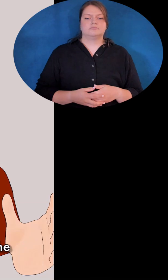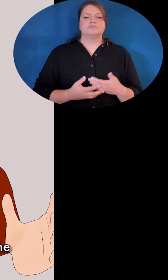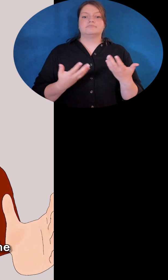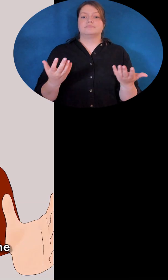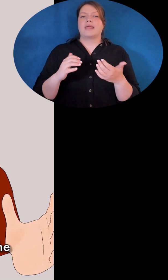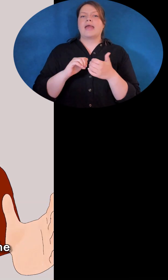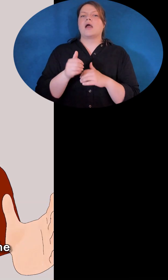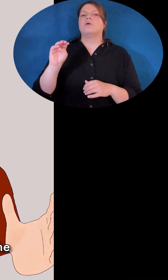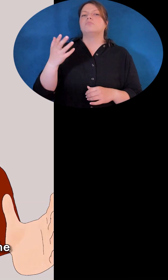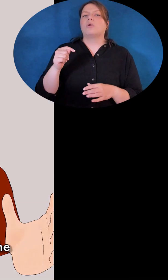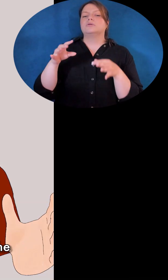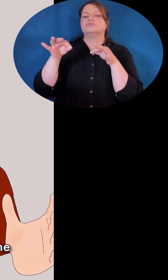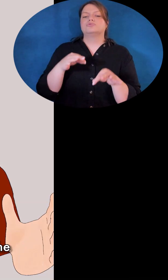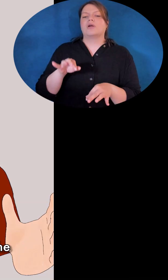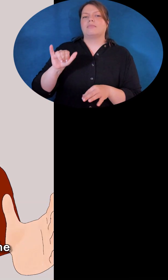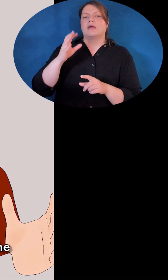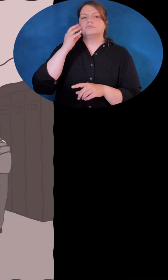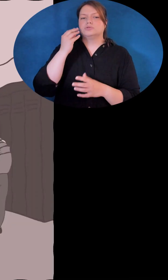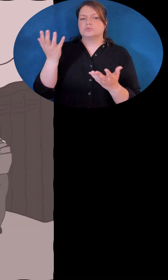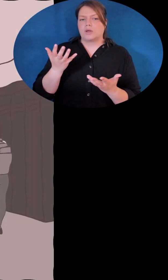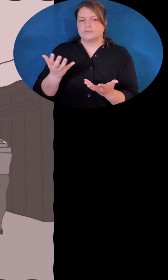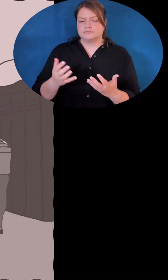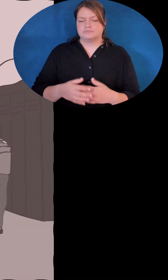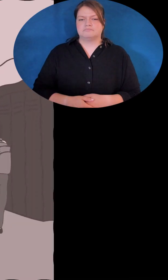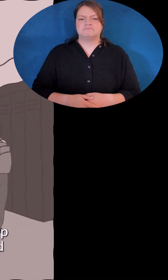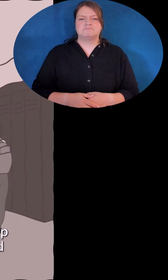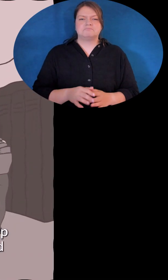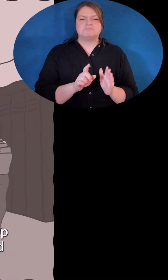Here is how Morgan described the experience.